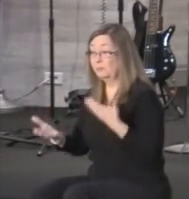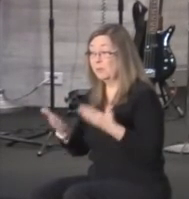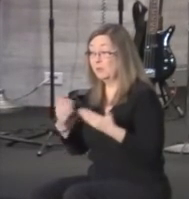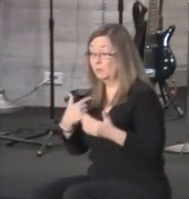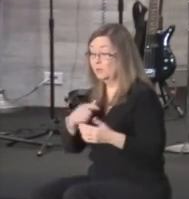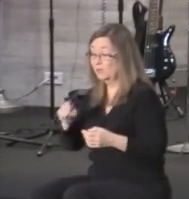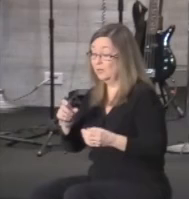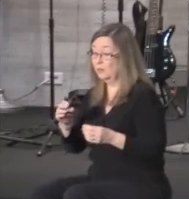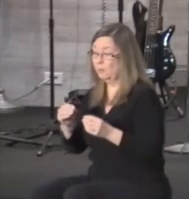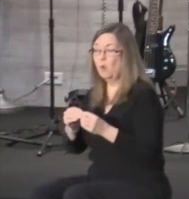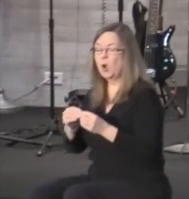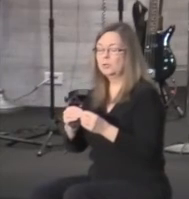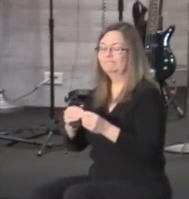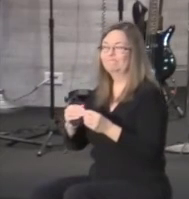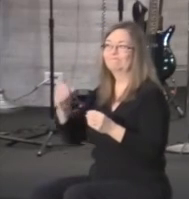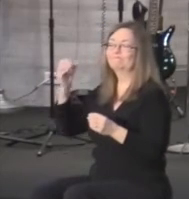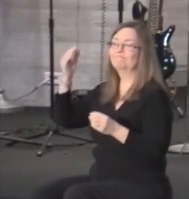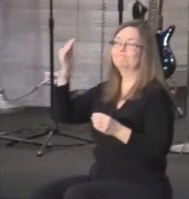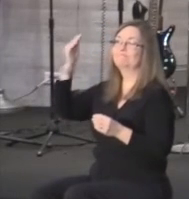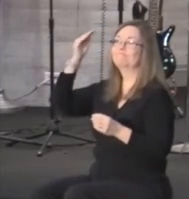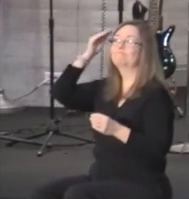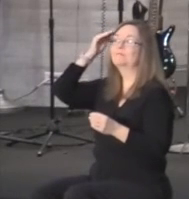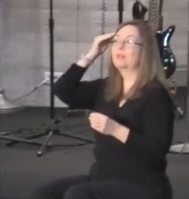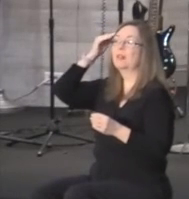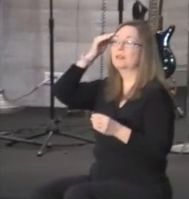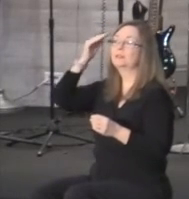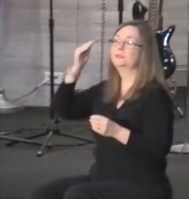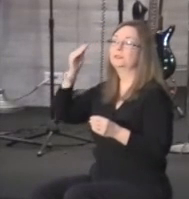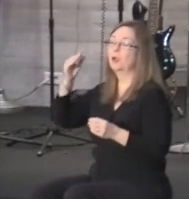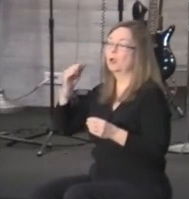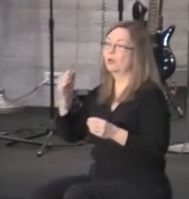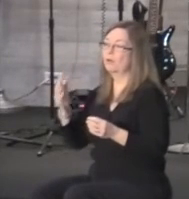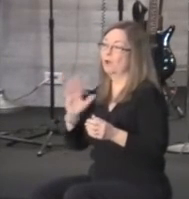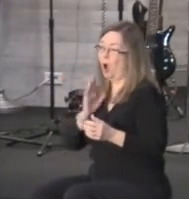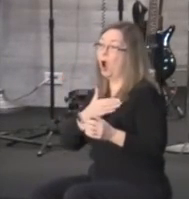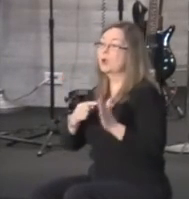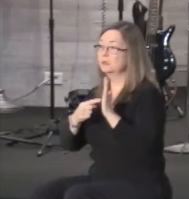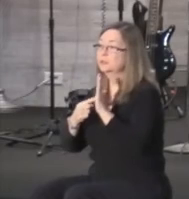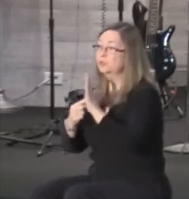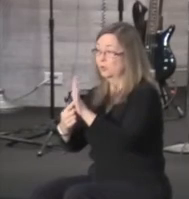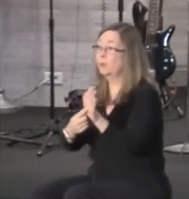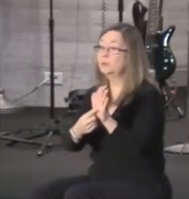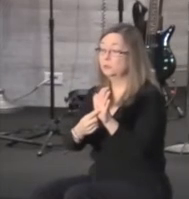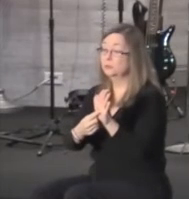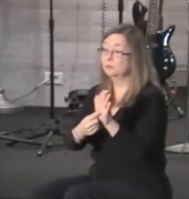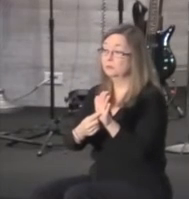Perhaps we need to be more conscious of the image we're stamping all over the world. Perhaps we need to be